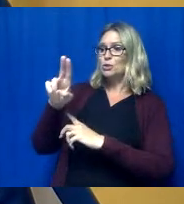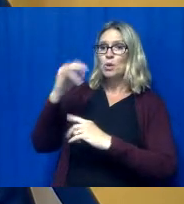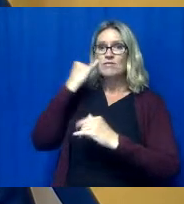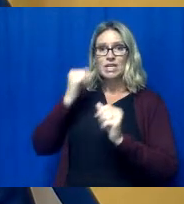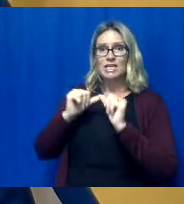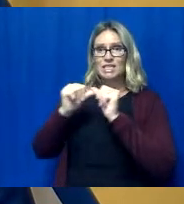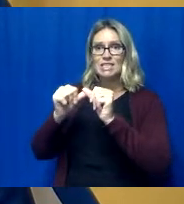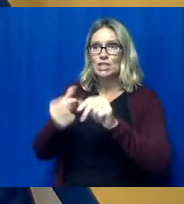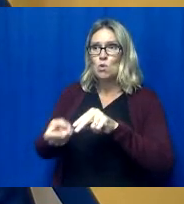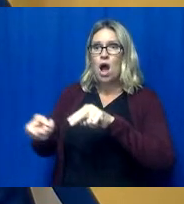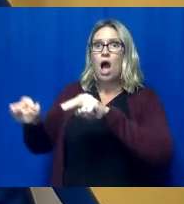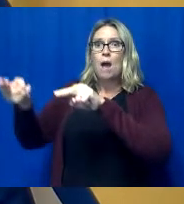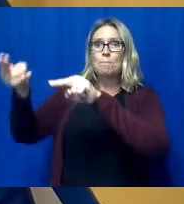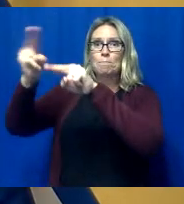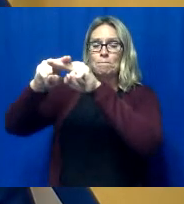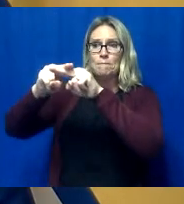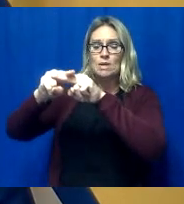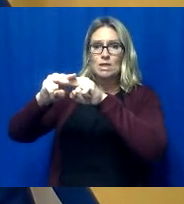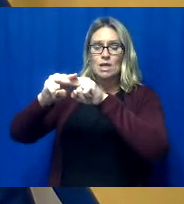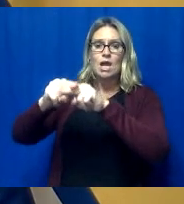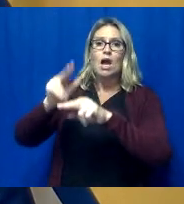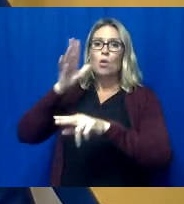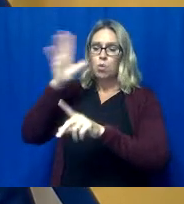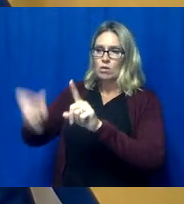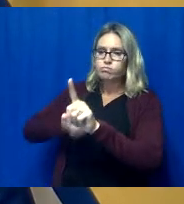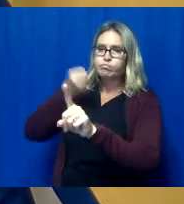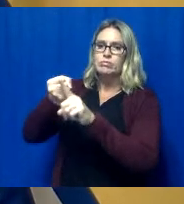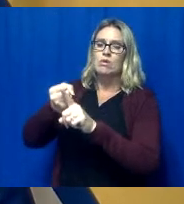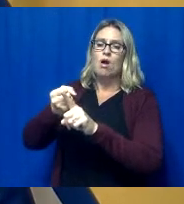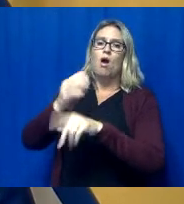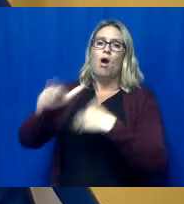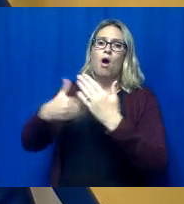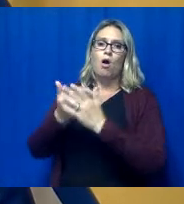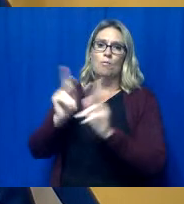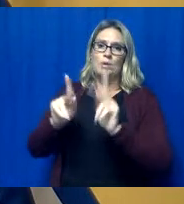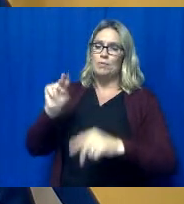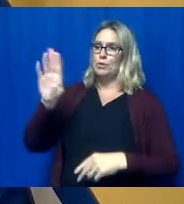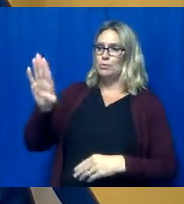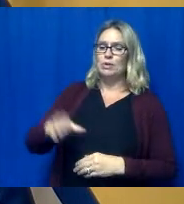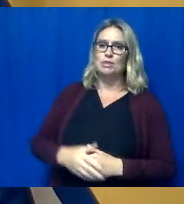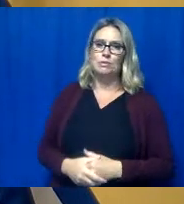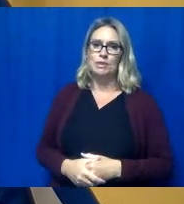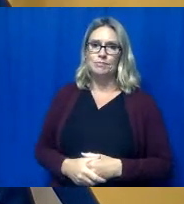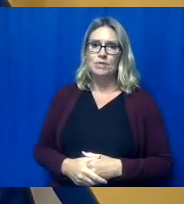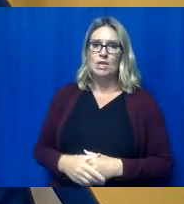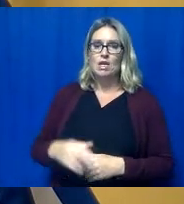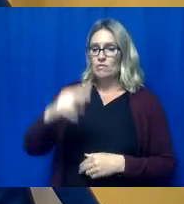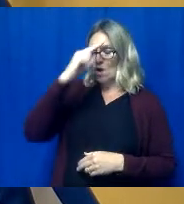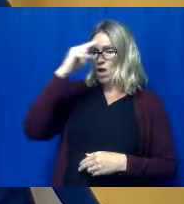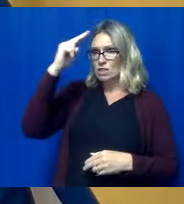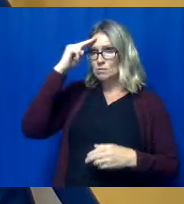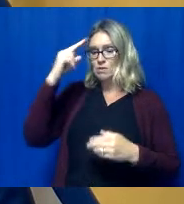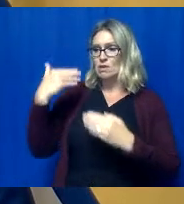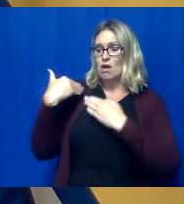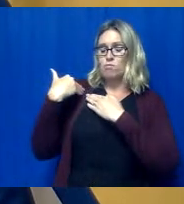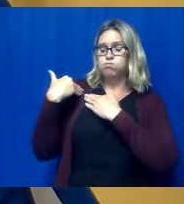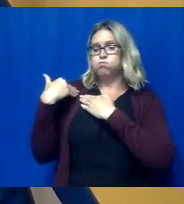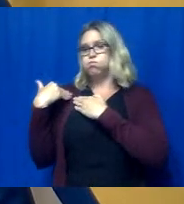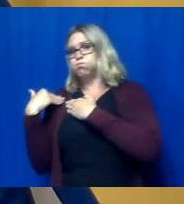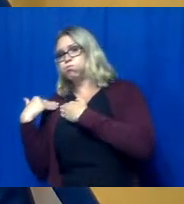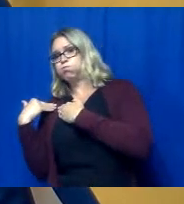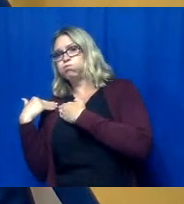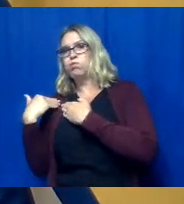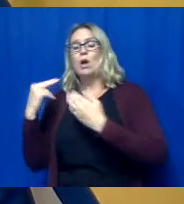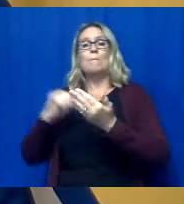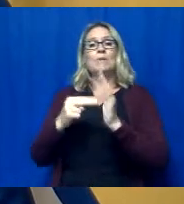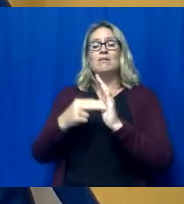rise, it will impact all New Brunswickers. If our hospitals become overwhelmed, we will need to cut back on other